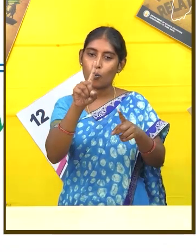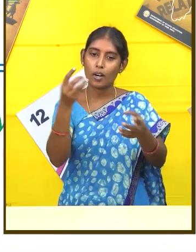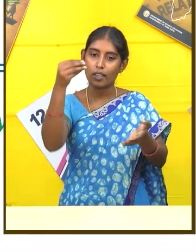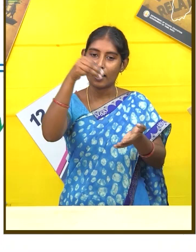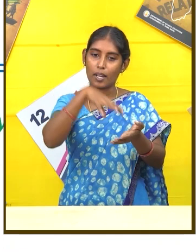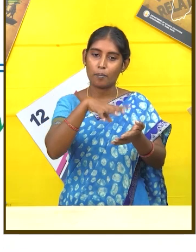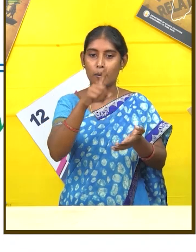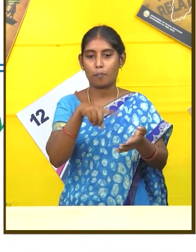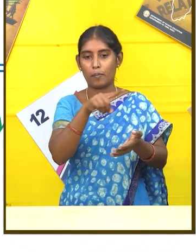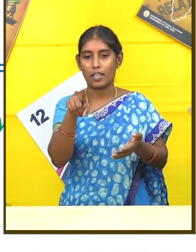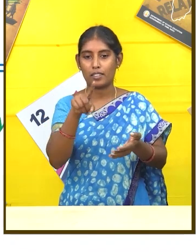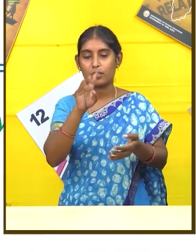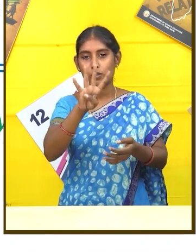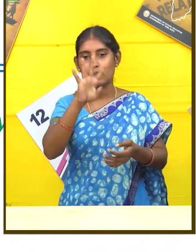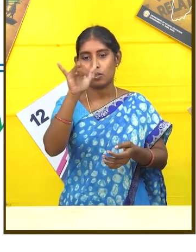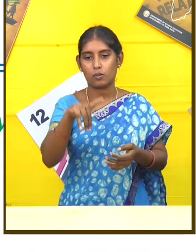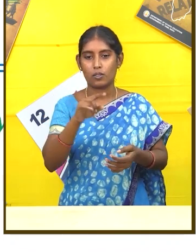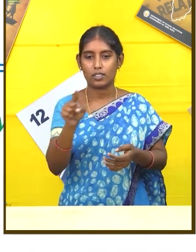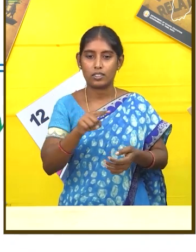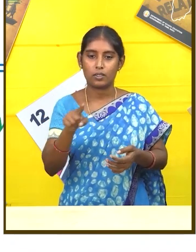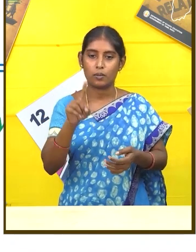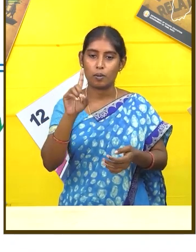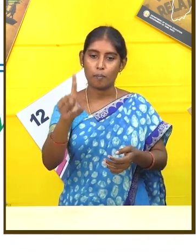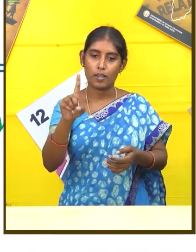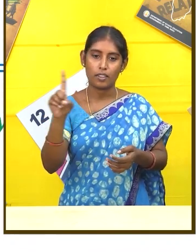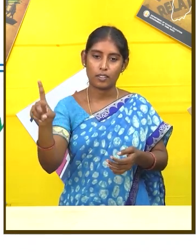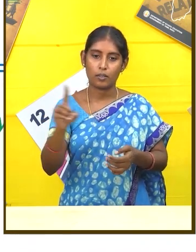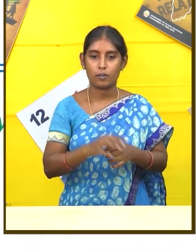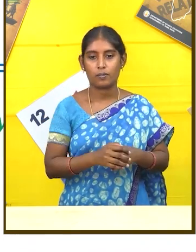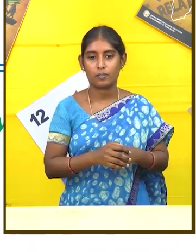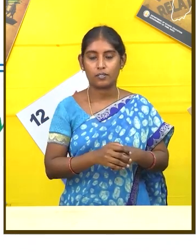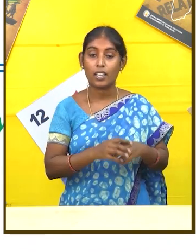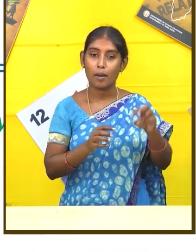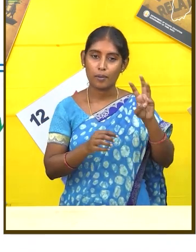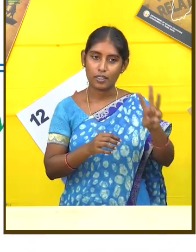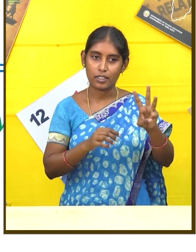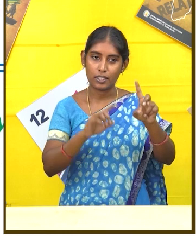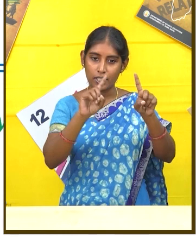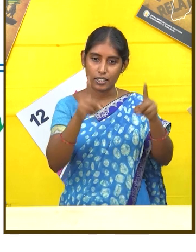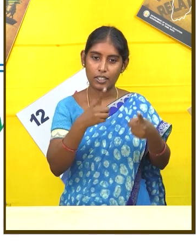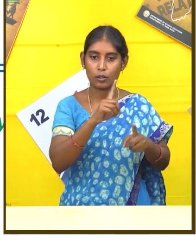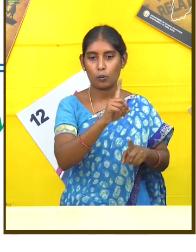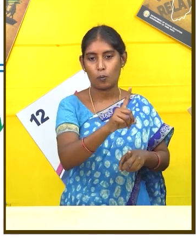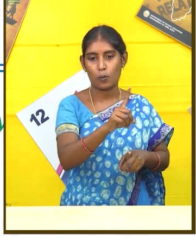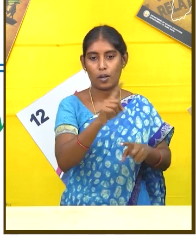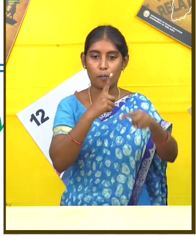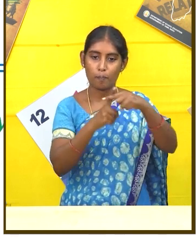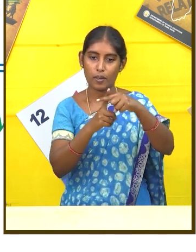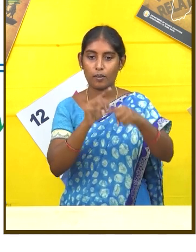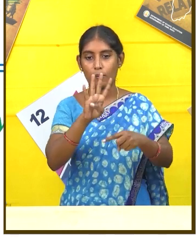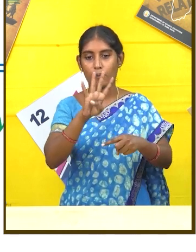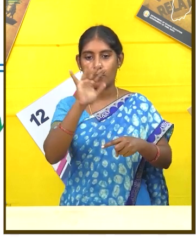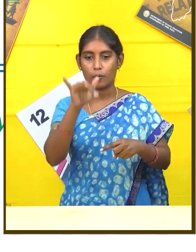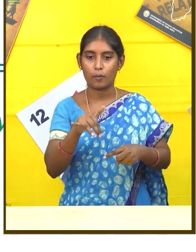4y equal to 11, there I have to substitute in the place of x 1. So, 3 into 1